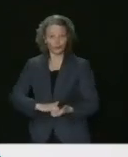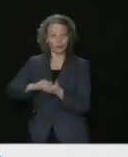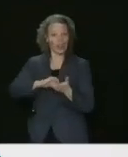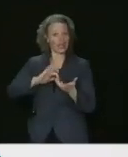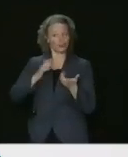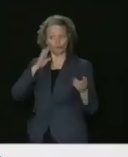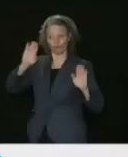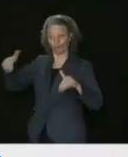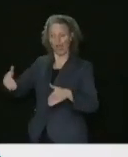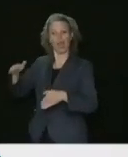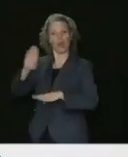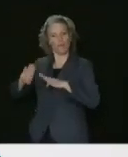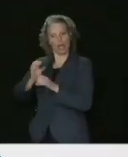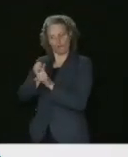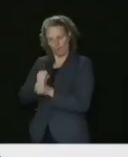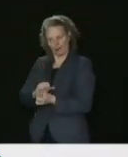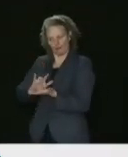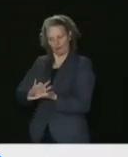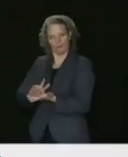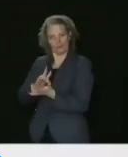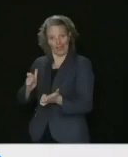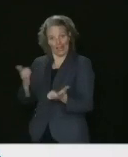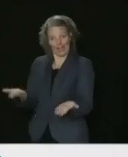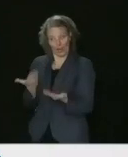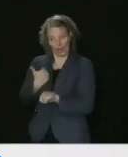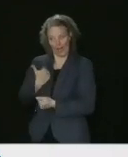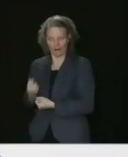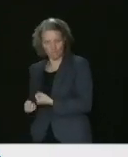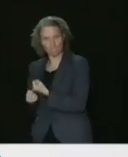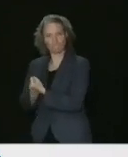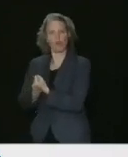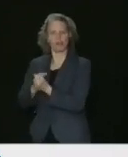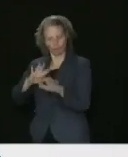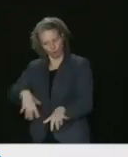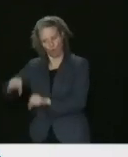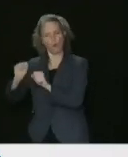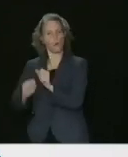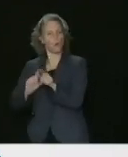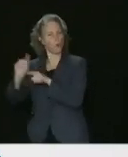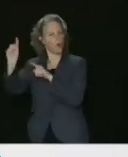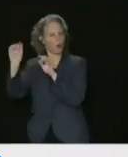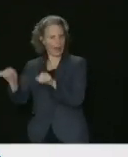biomanufacturing sector here in Canada. With that, Mr. Chair, I will turn over to you. Merci.